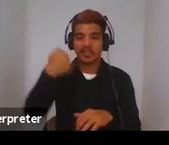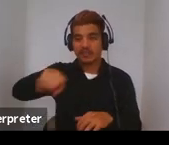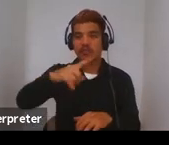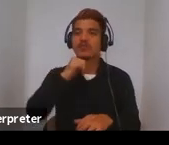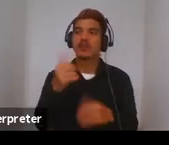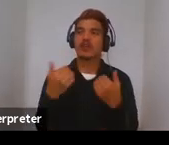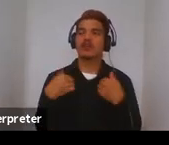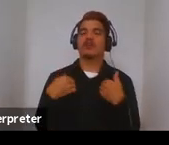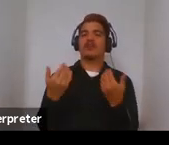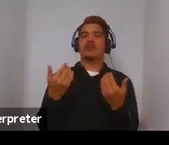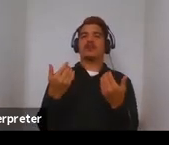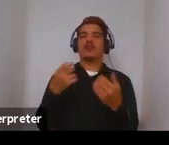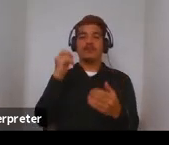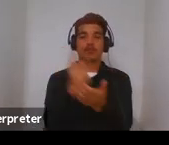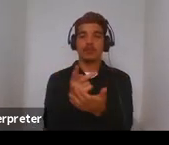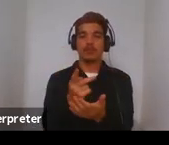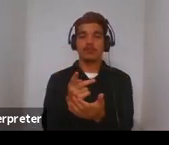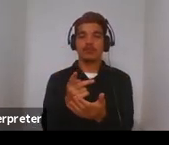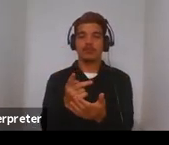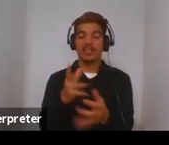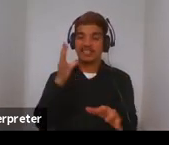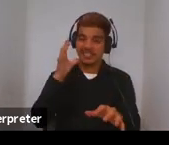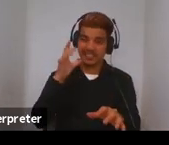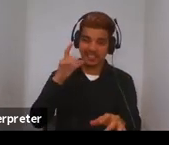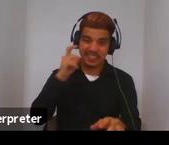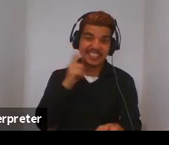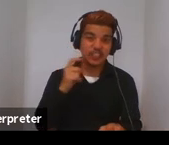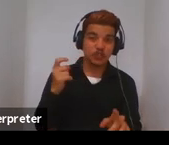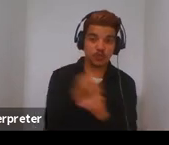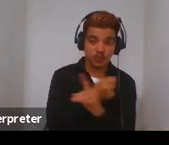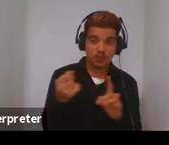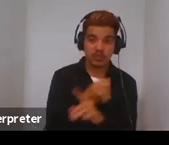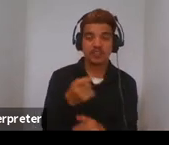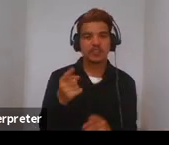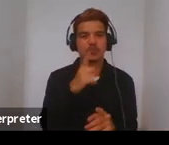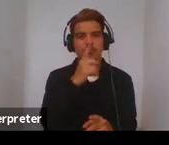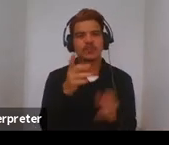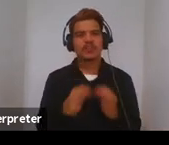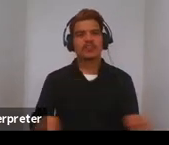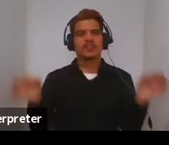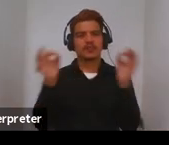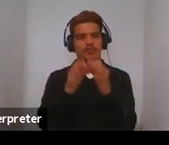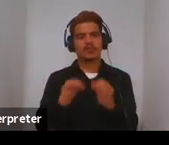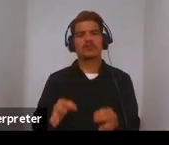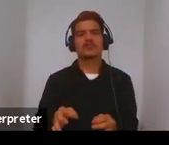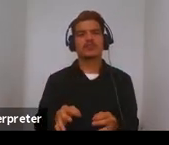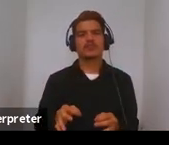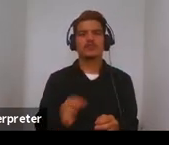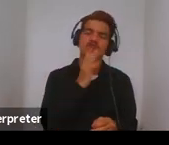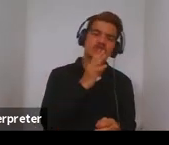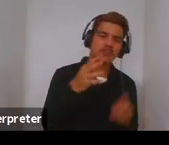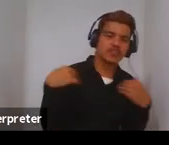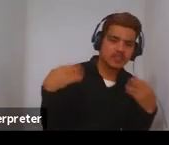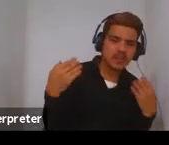it's sexual assault. So this is a really important piece to talk to young people and to people that